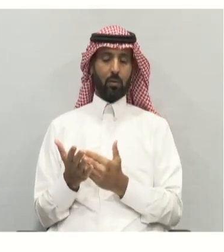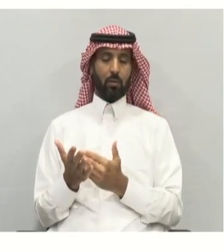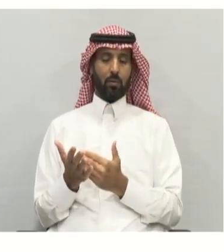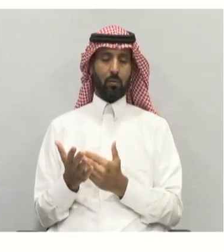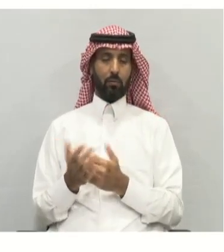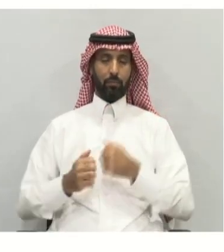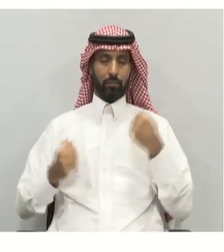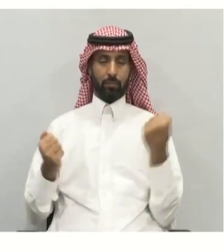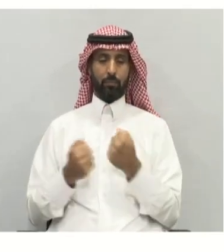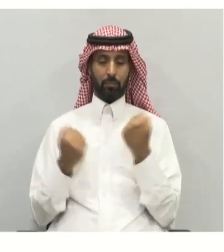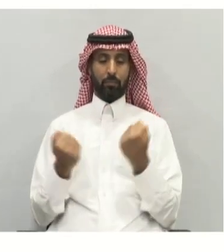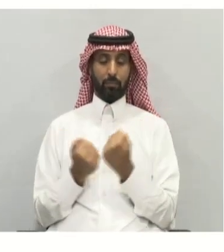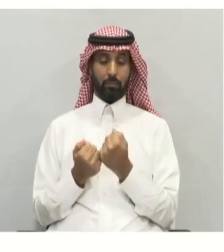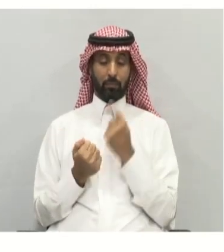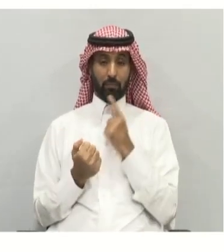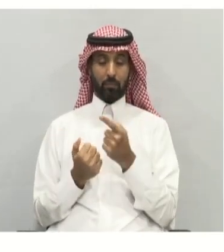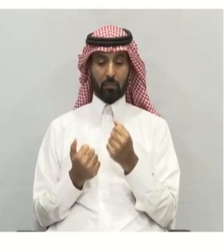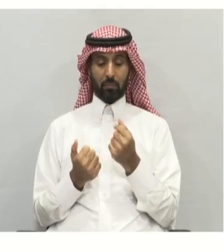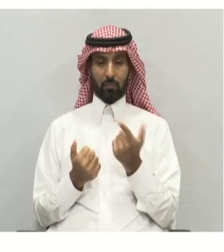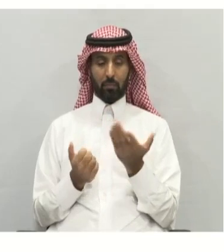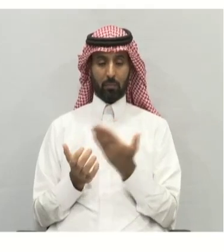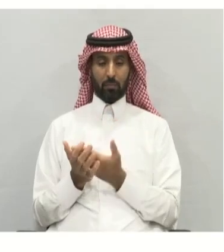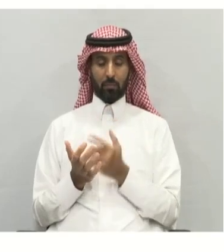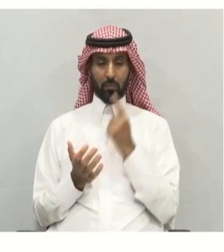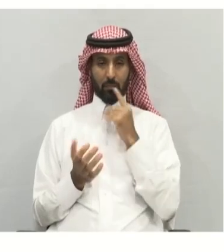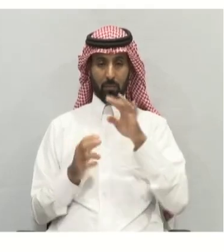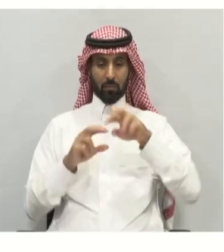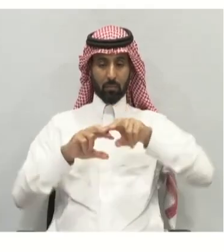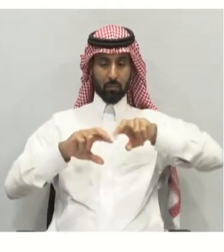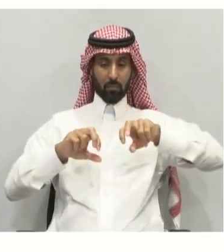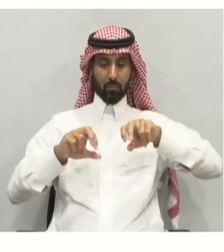interesting exercise, and it's unique, which is to find